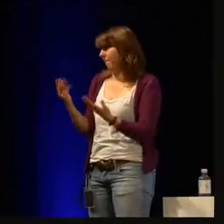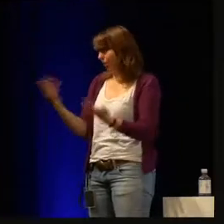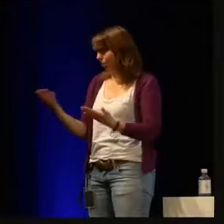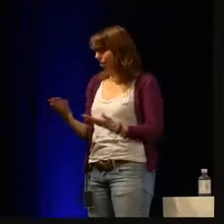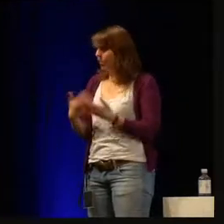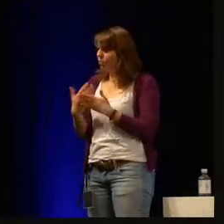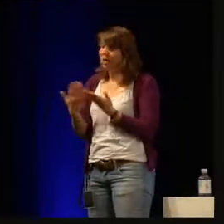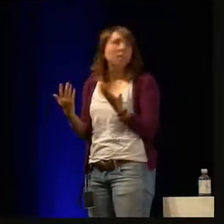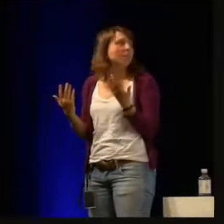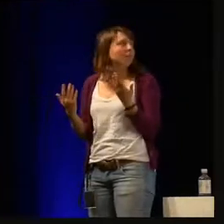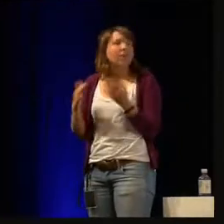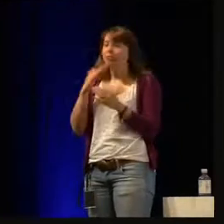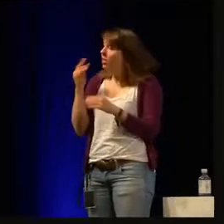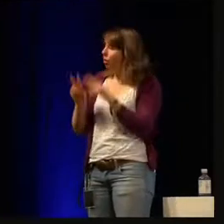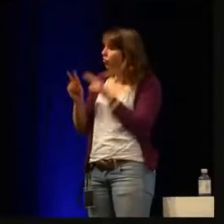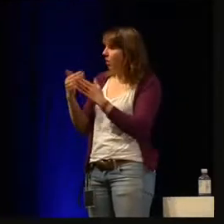done